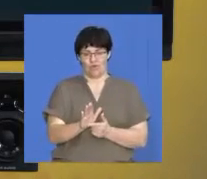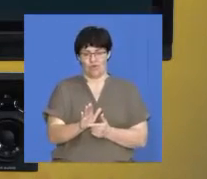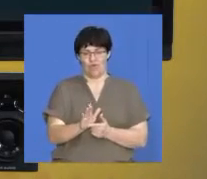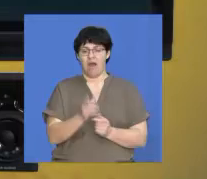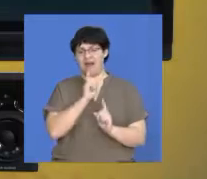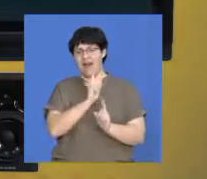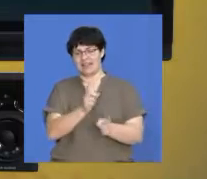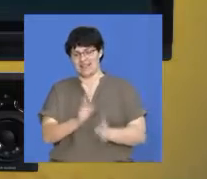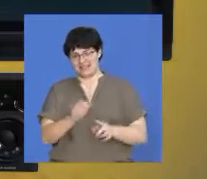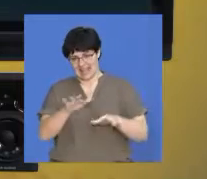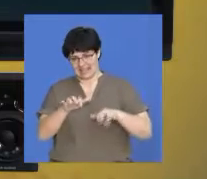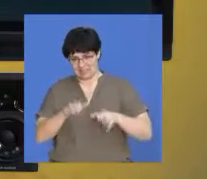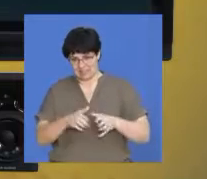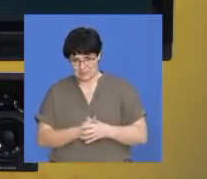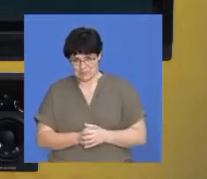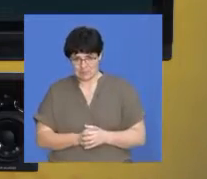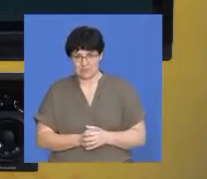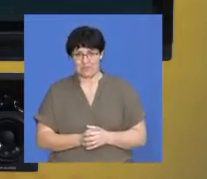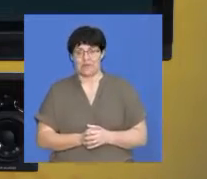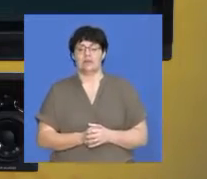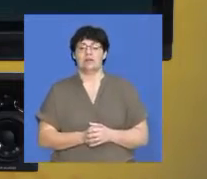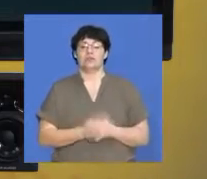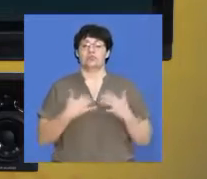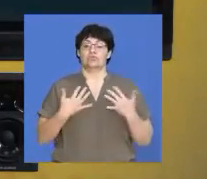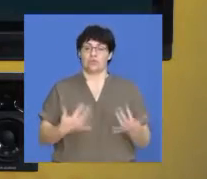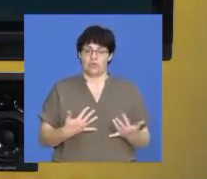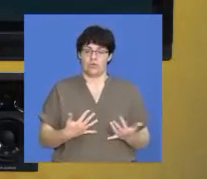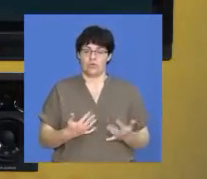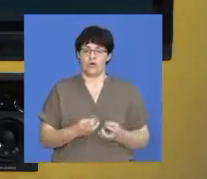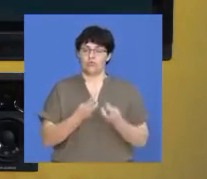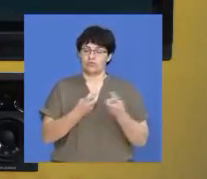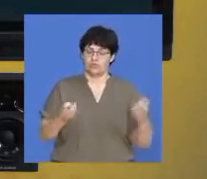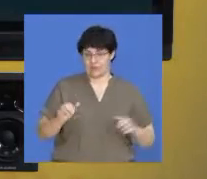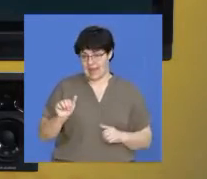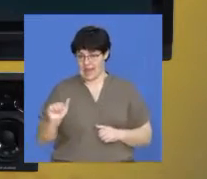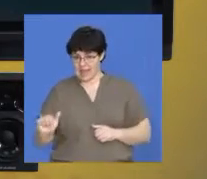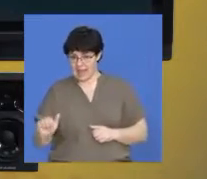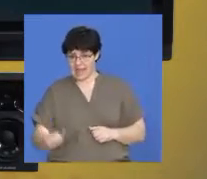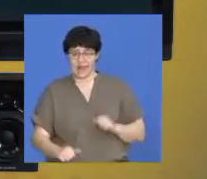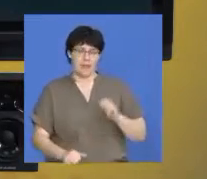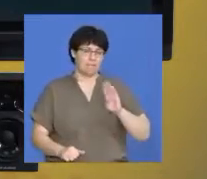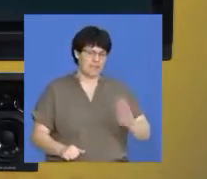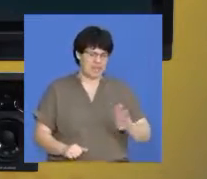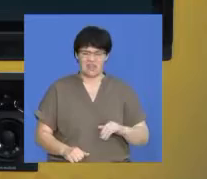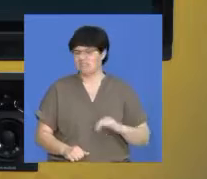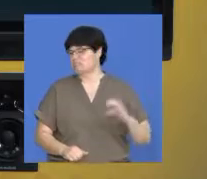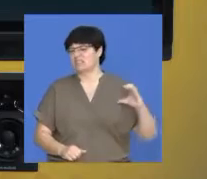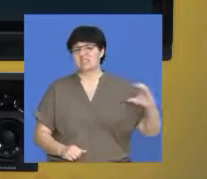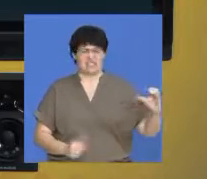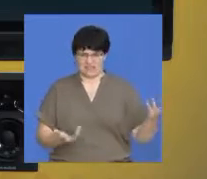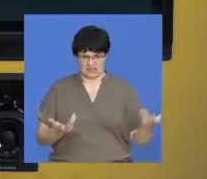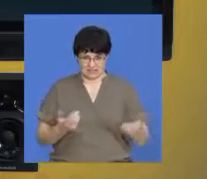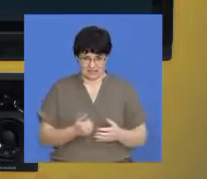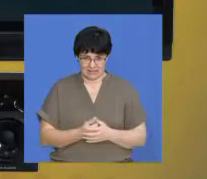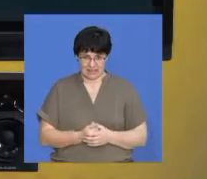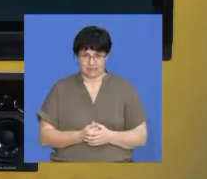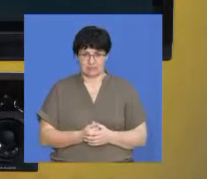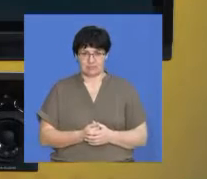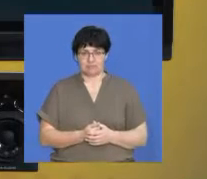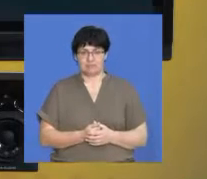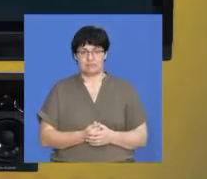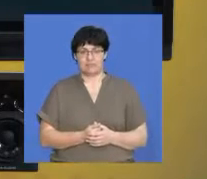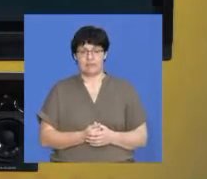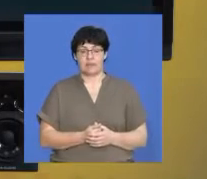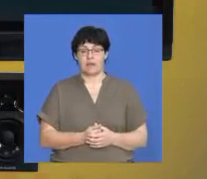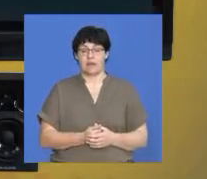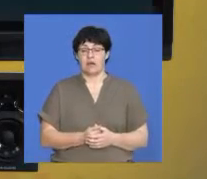answering your exam questions. So now there'll be sources A, B, and C. Okay.